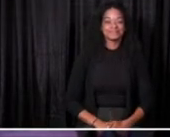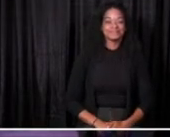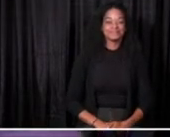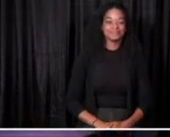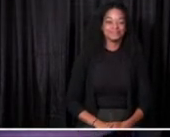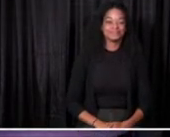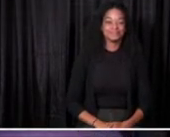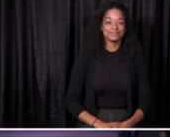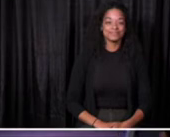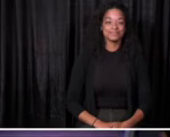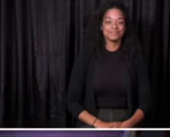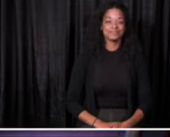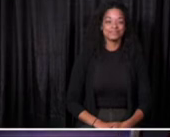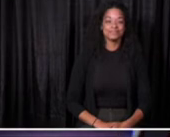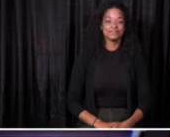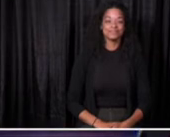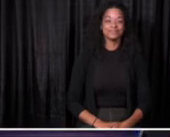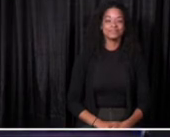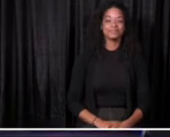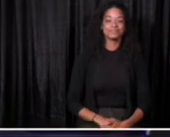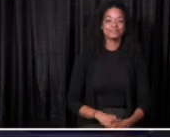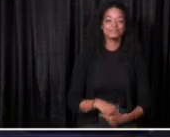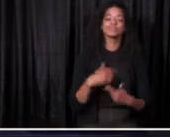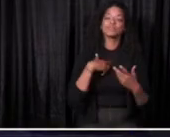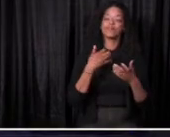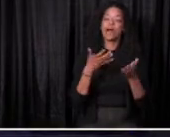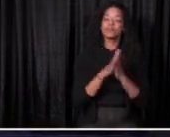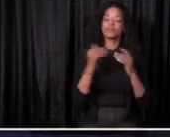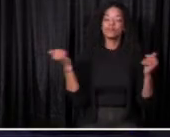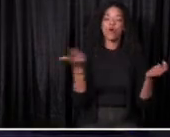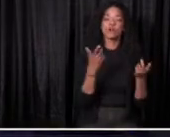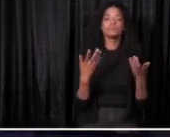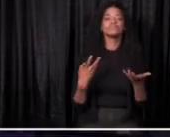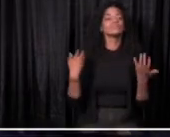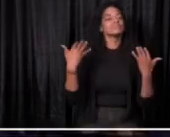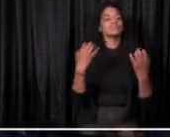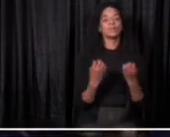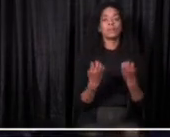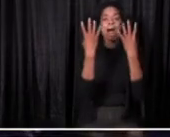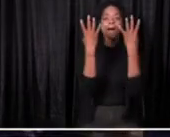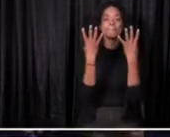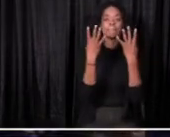And I ask that you all rise now, and together